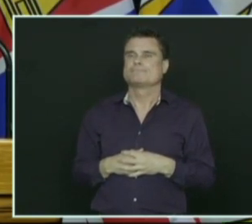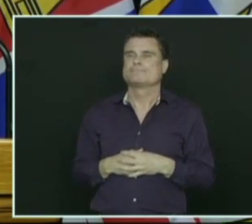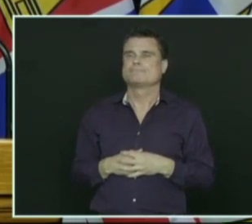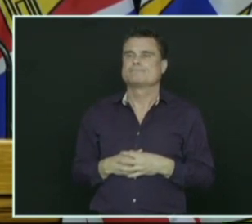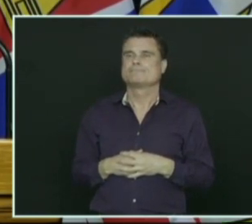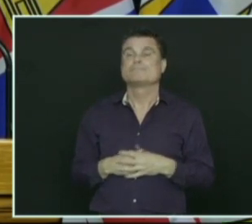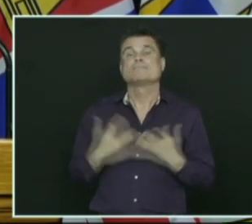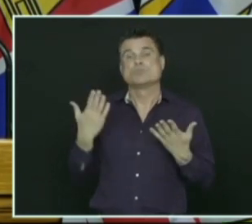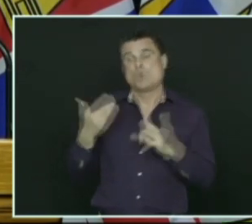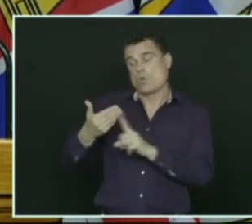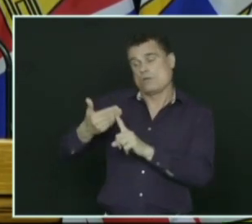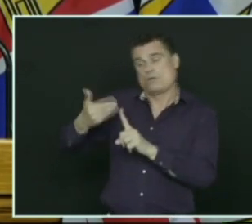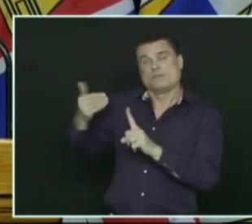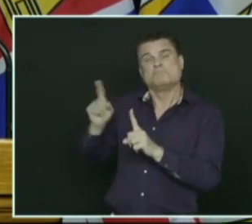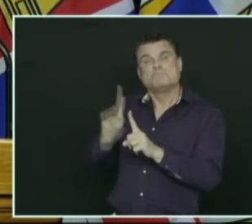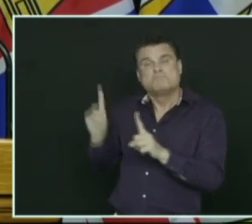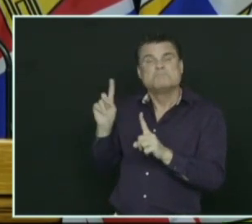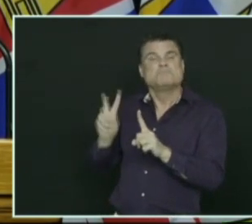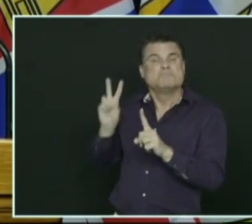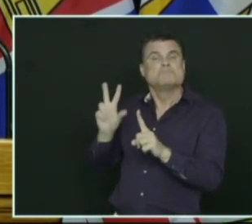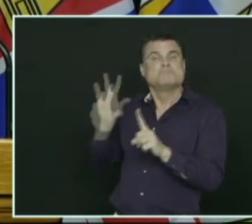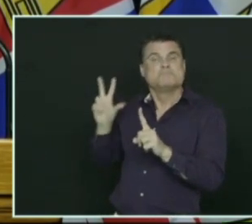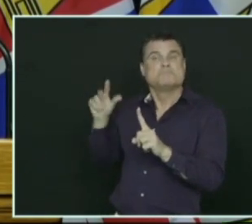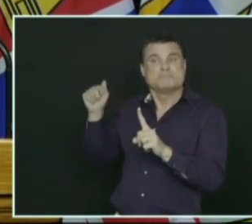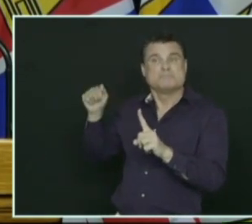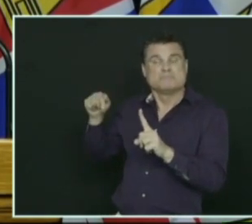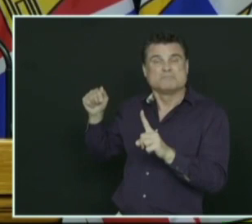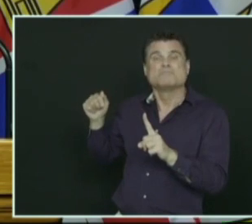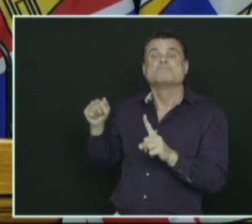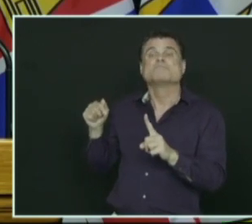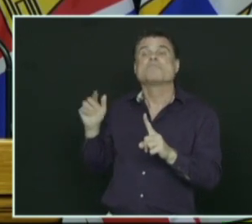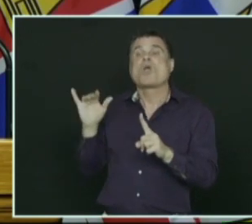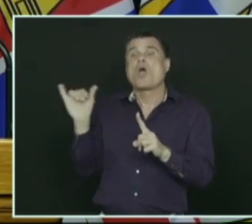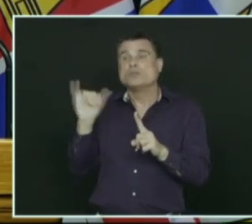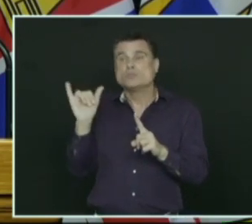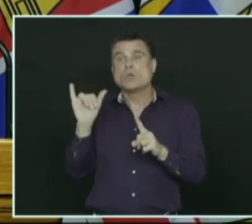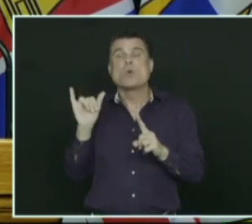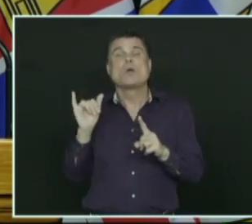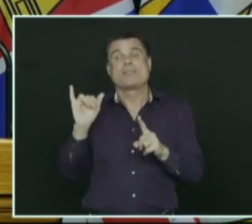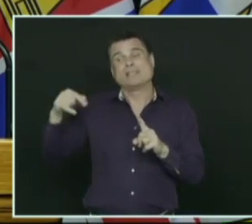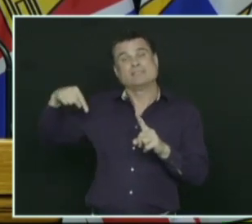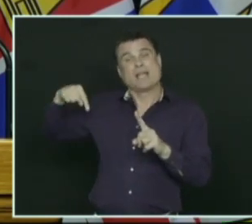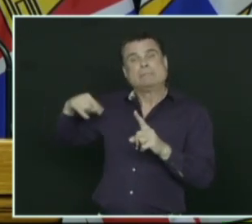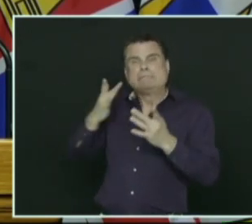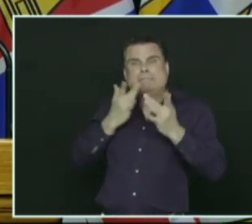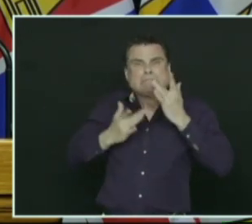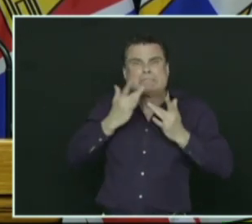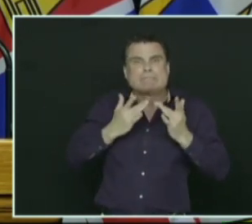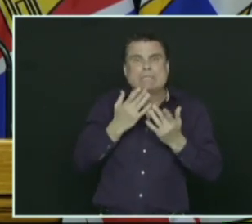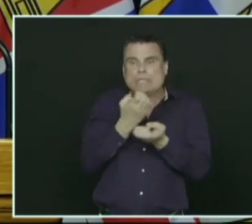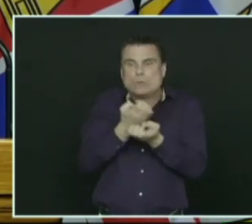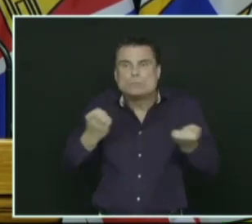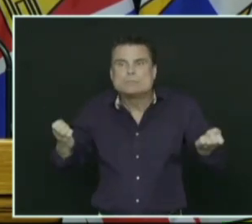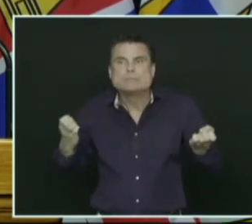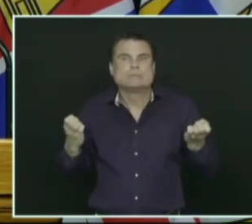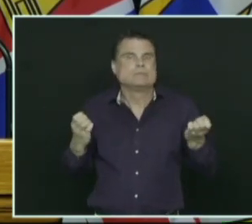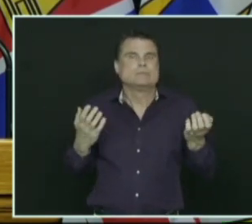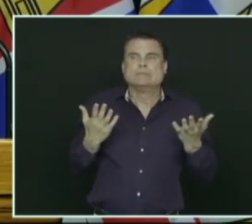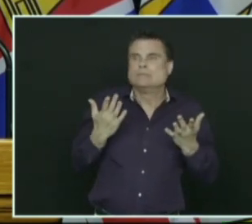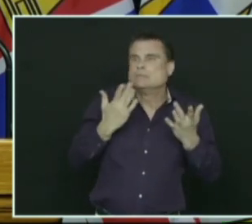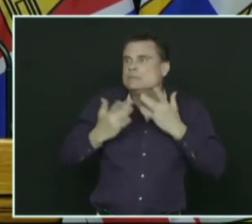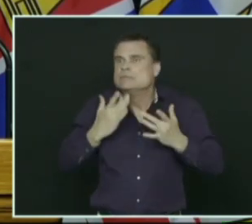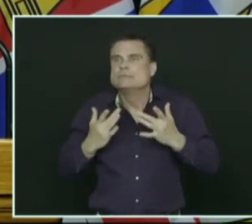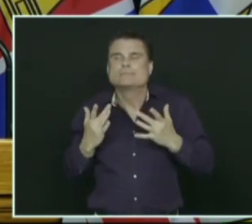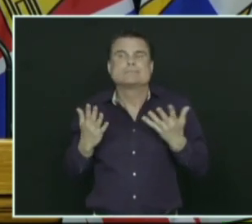think are defiant, but we know that most people are following the rules. And that is making